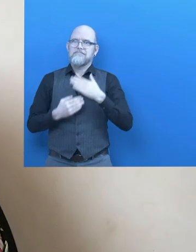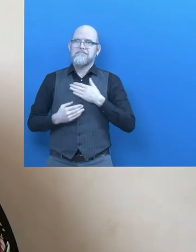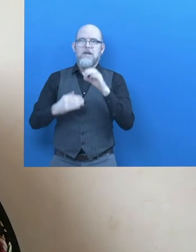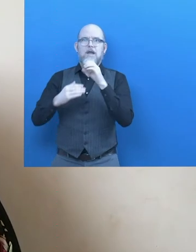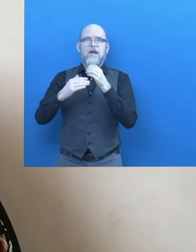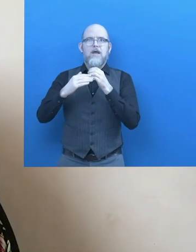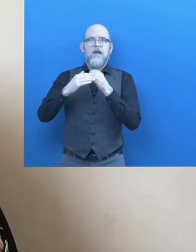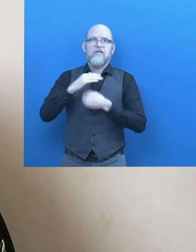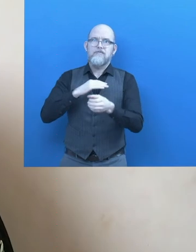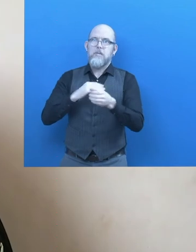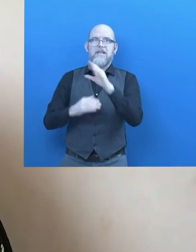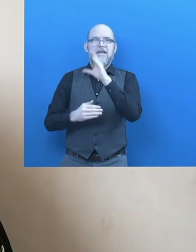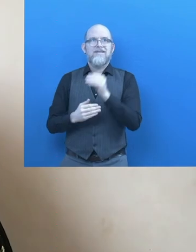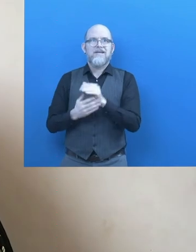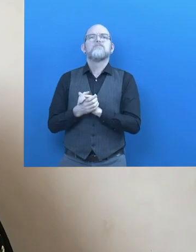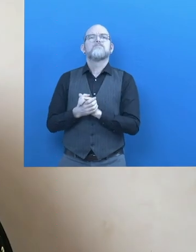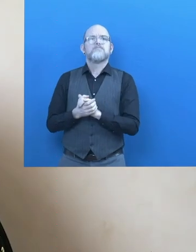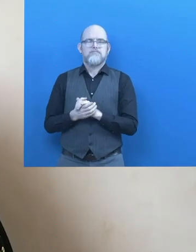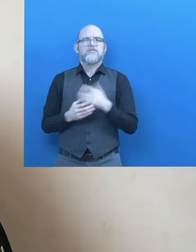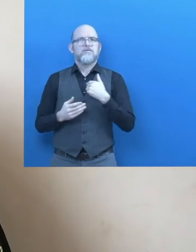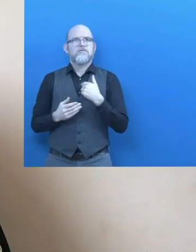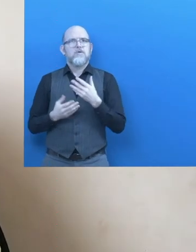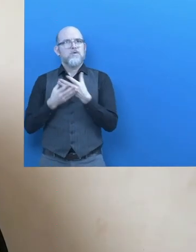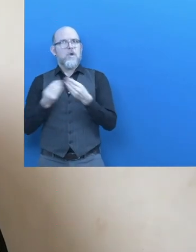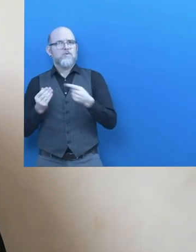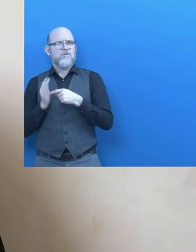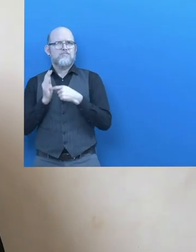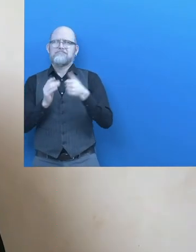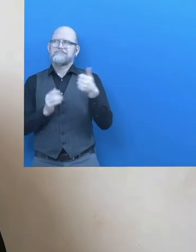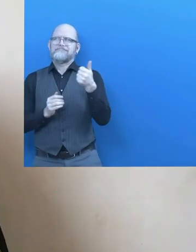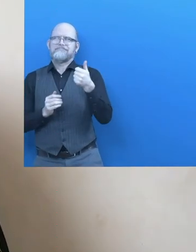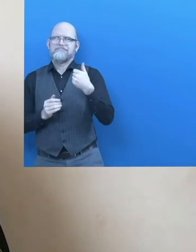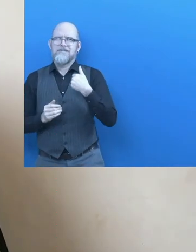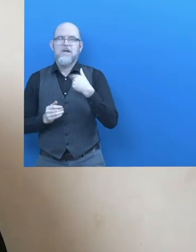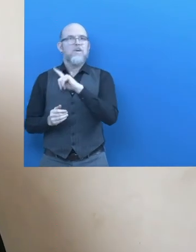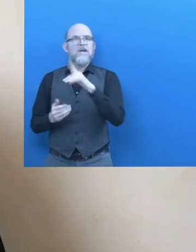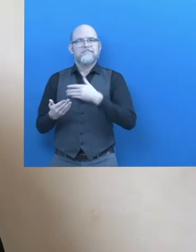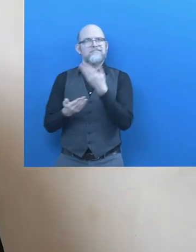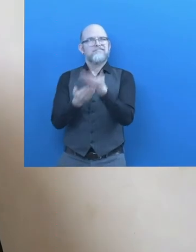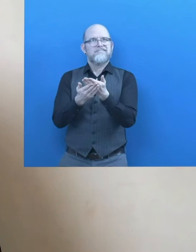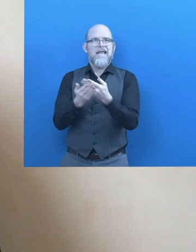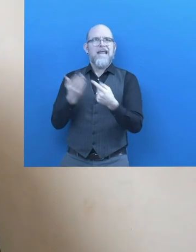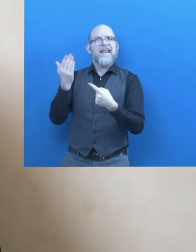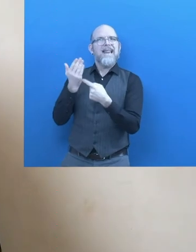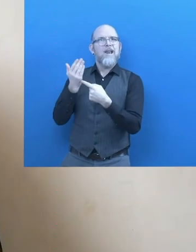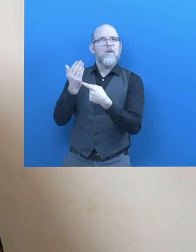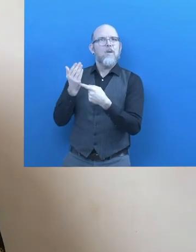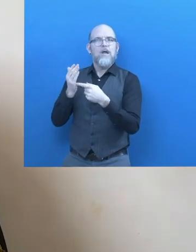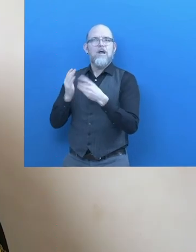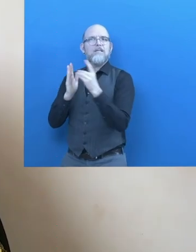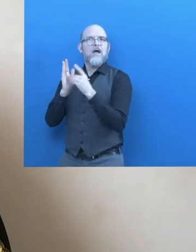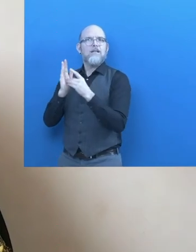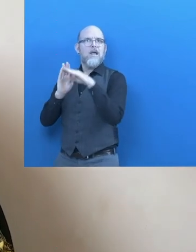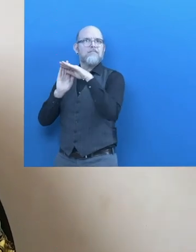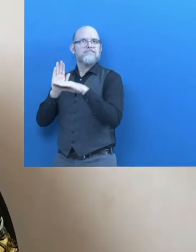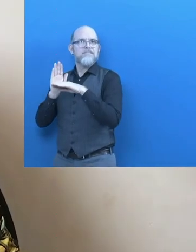Unique about our solution is its ability to use technology and data. We